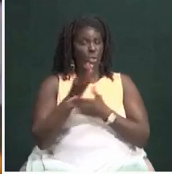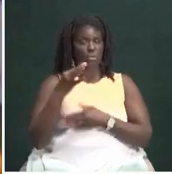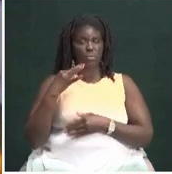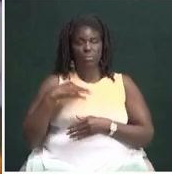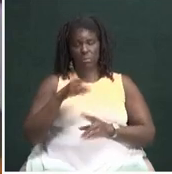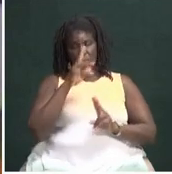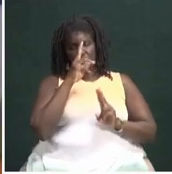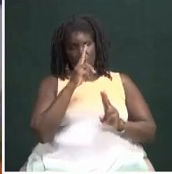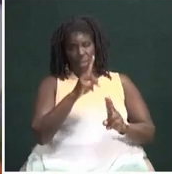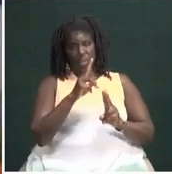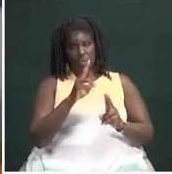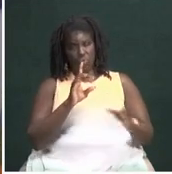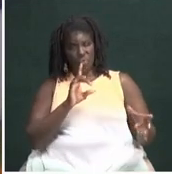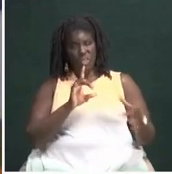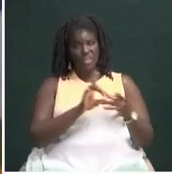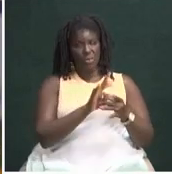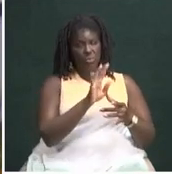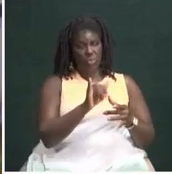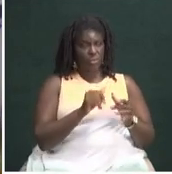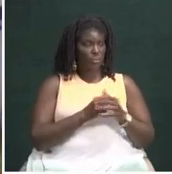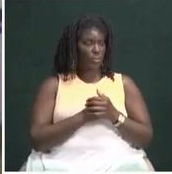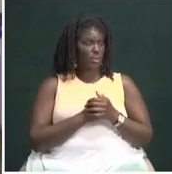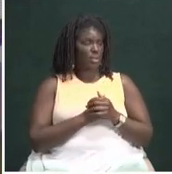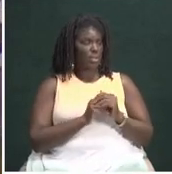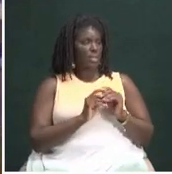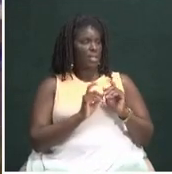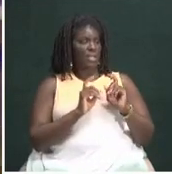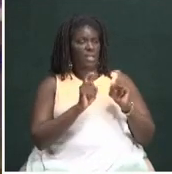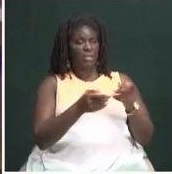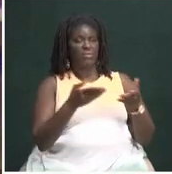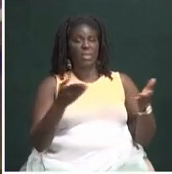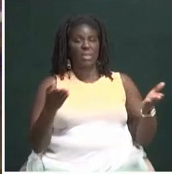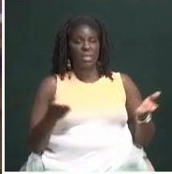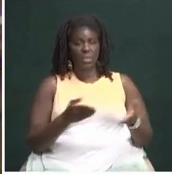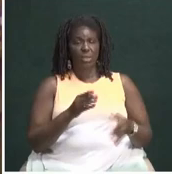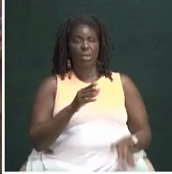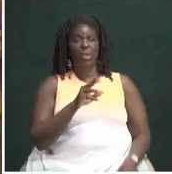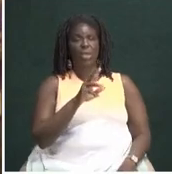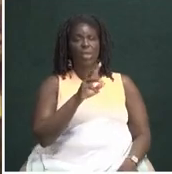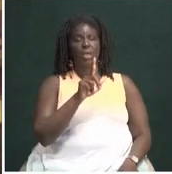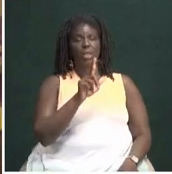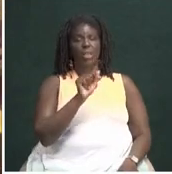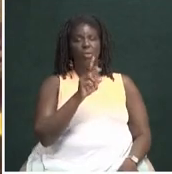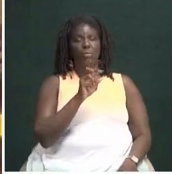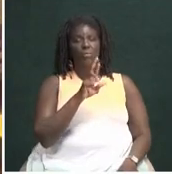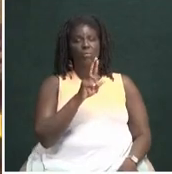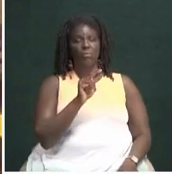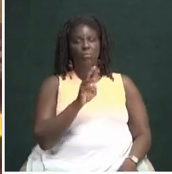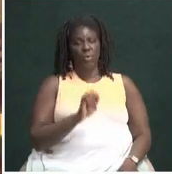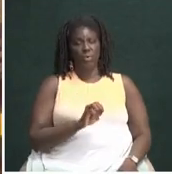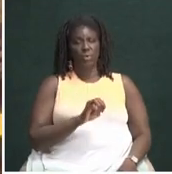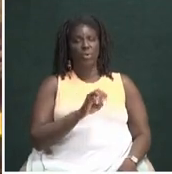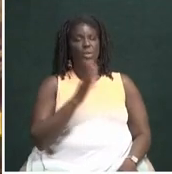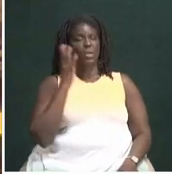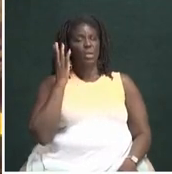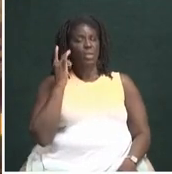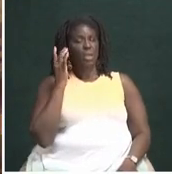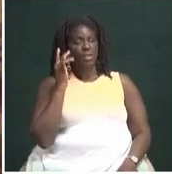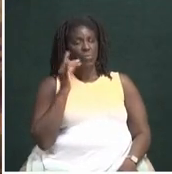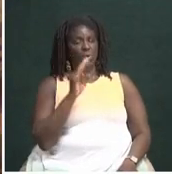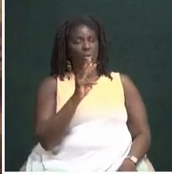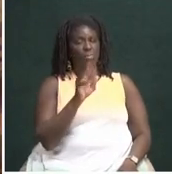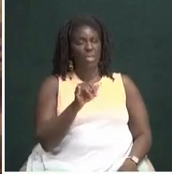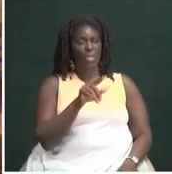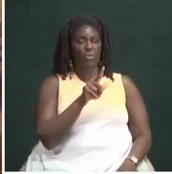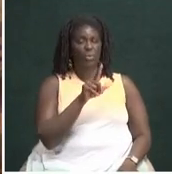and honors thereto pertaining, given here at La Verne, California, this 28th day of May,